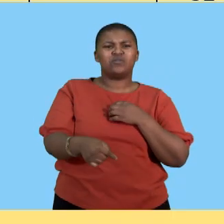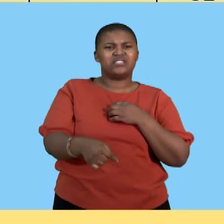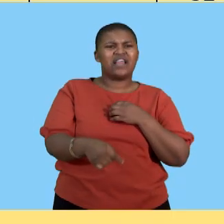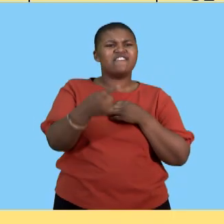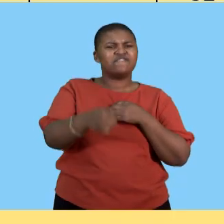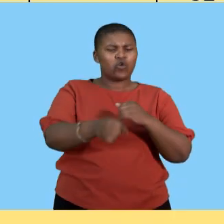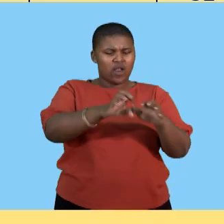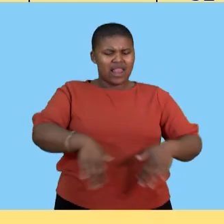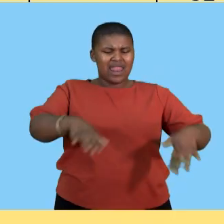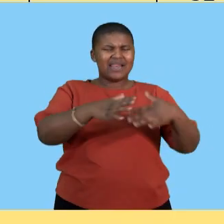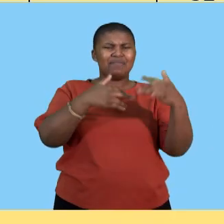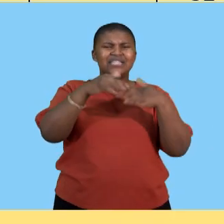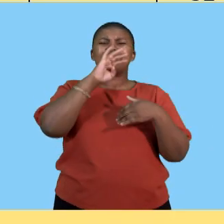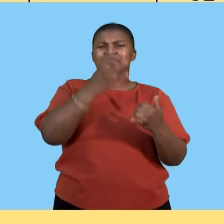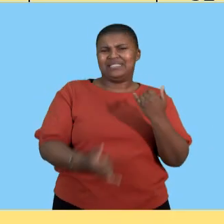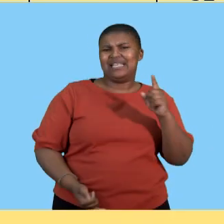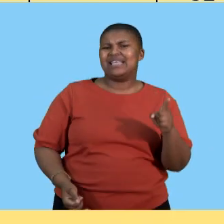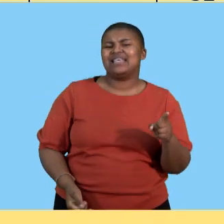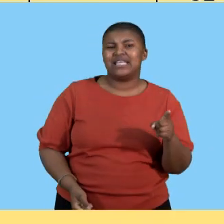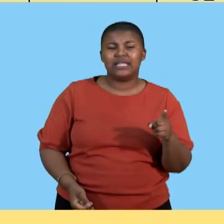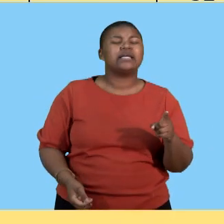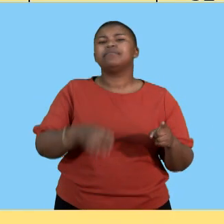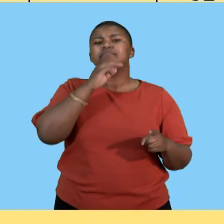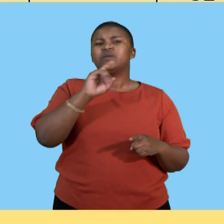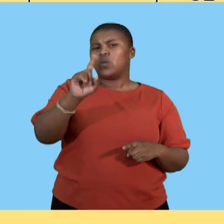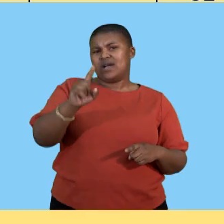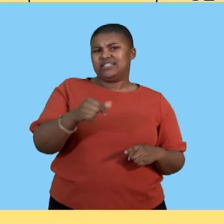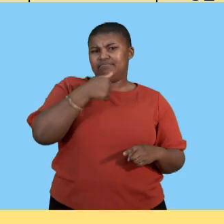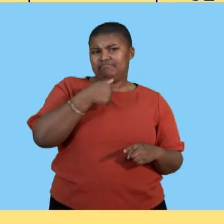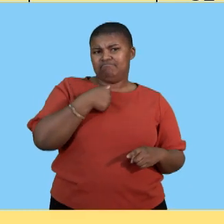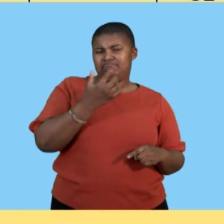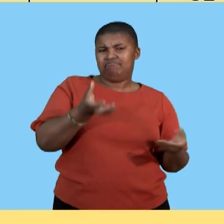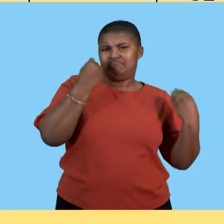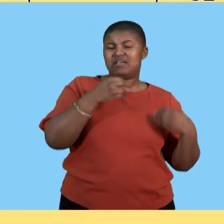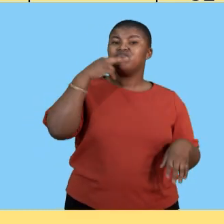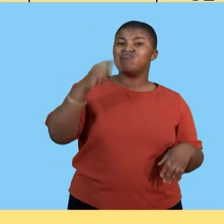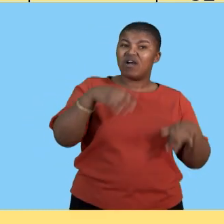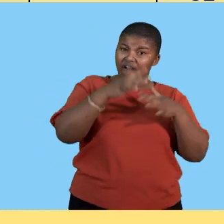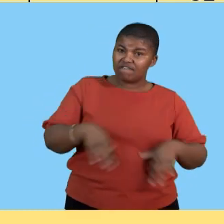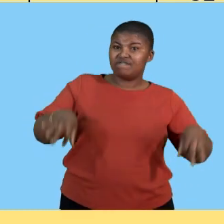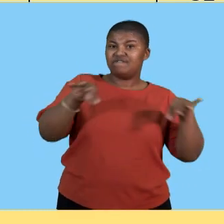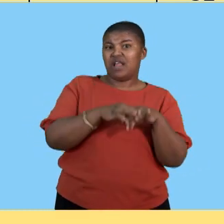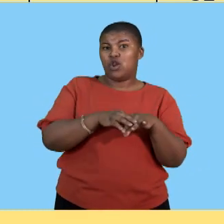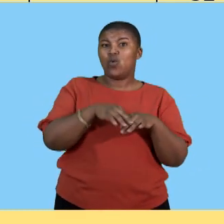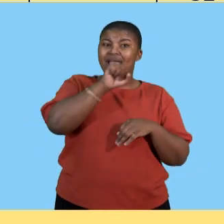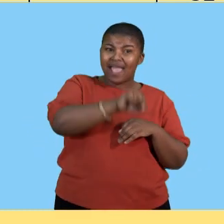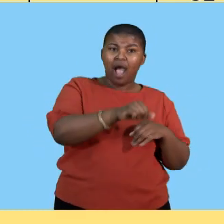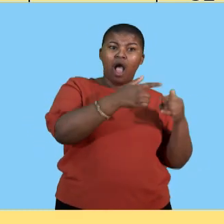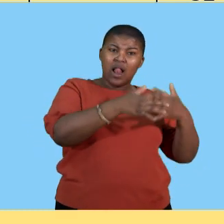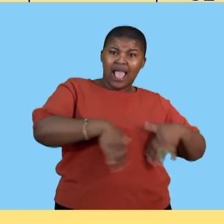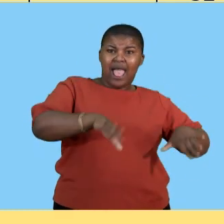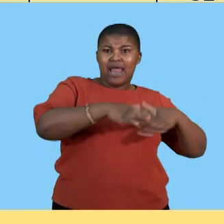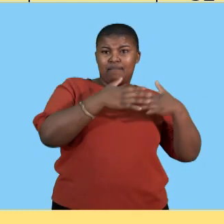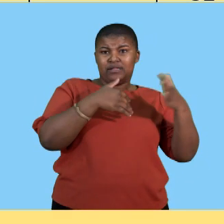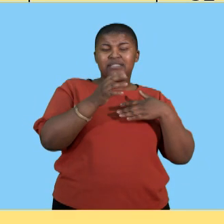account is incorrect. So it simply means if I am to get the real value of my land and buildings, here I